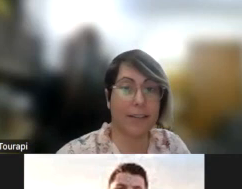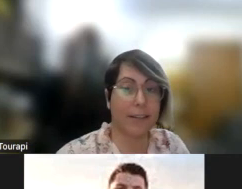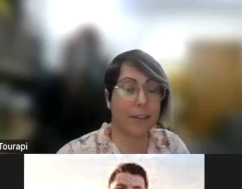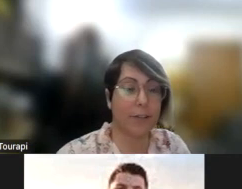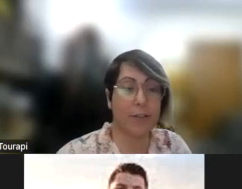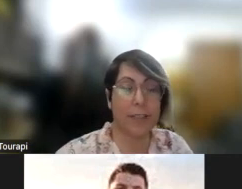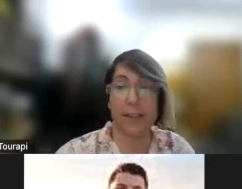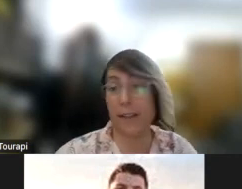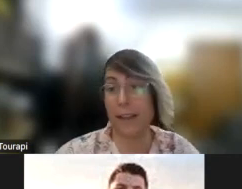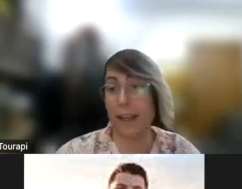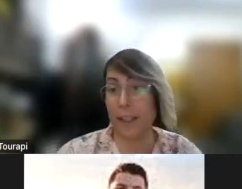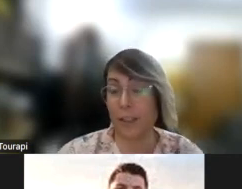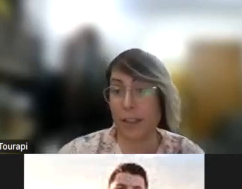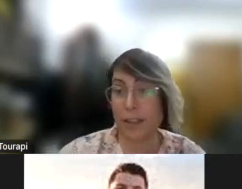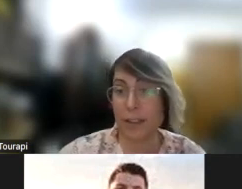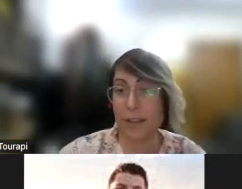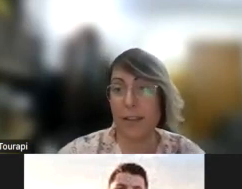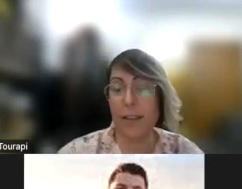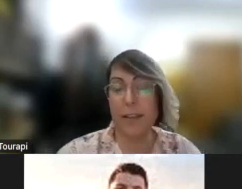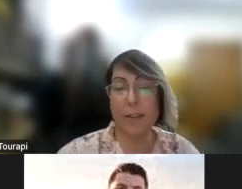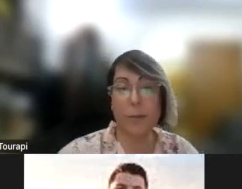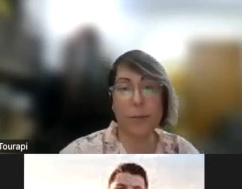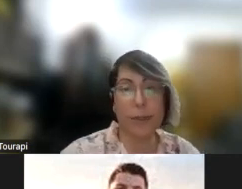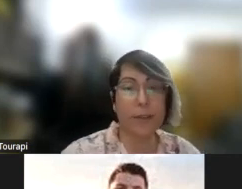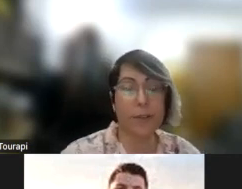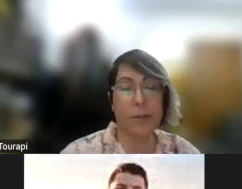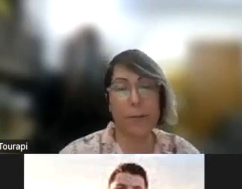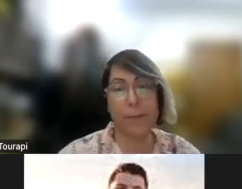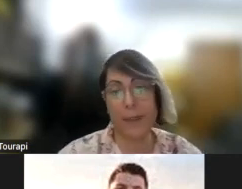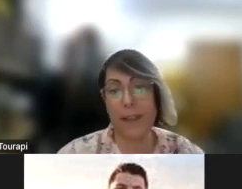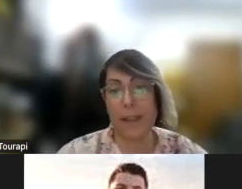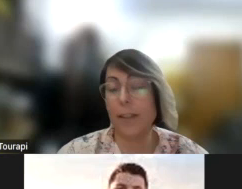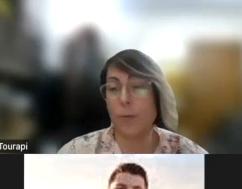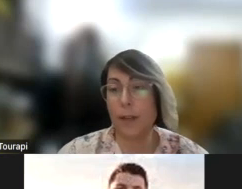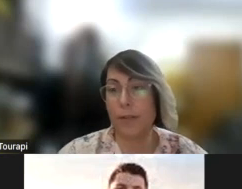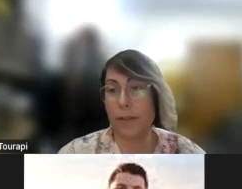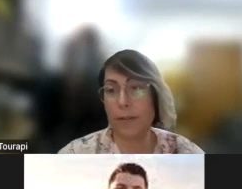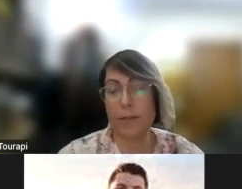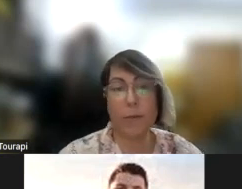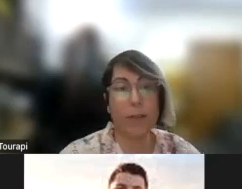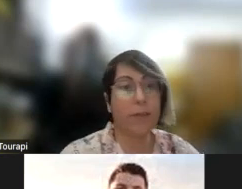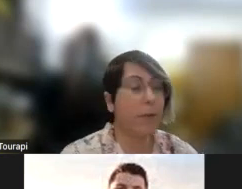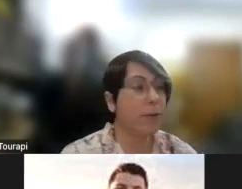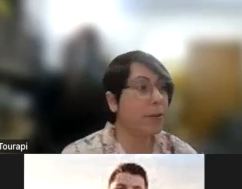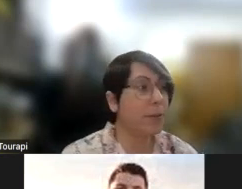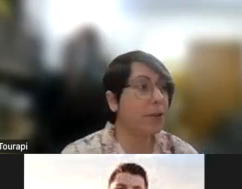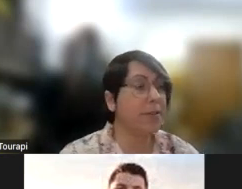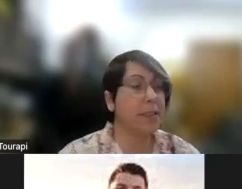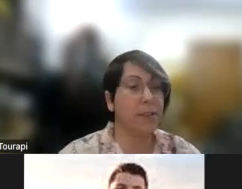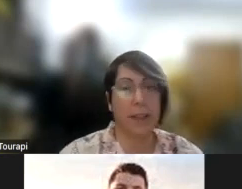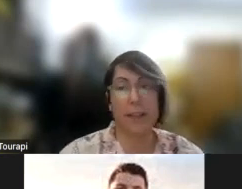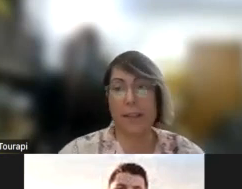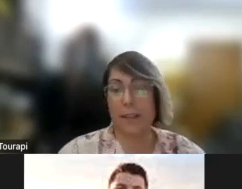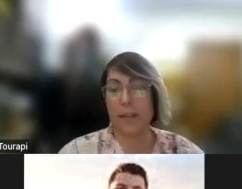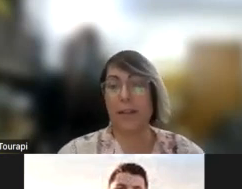that they're called, and they catch the small birds. So this is yes, one of the most